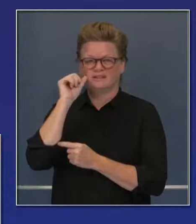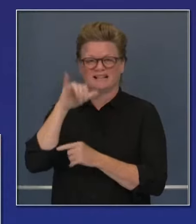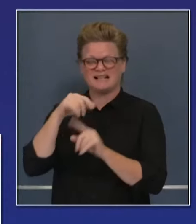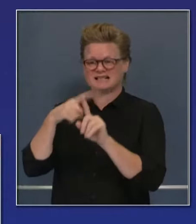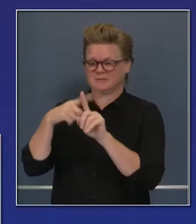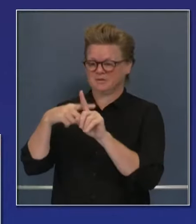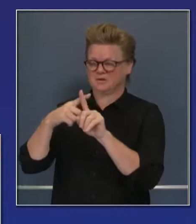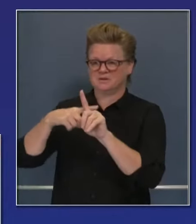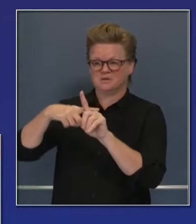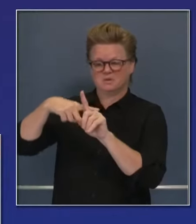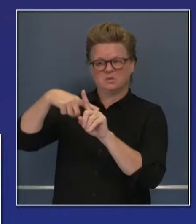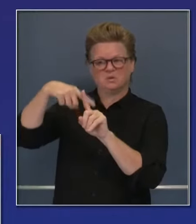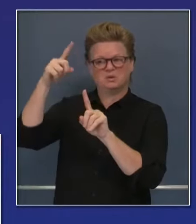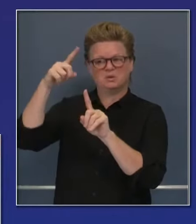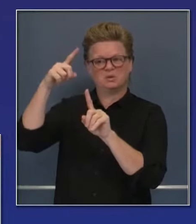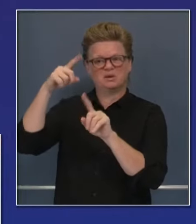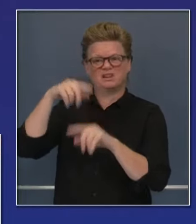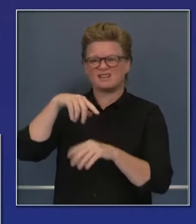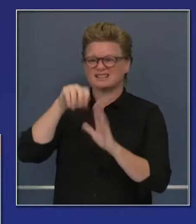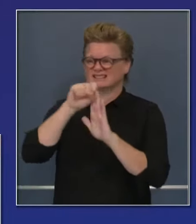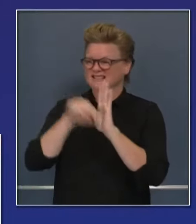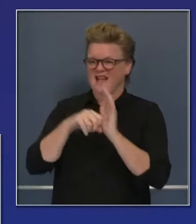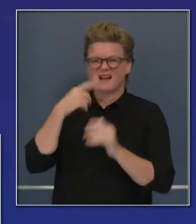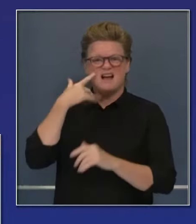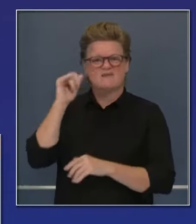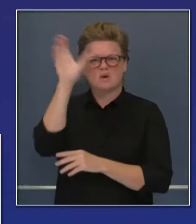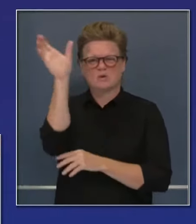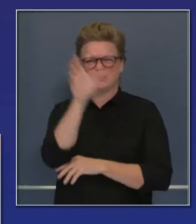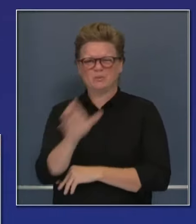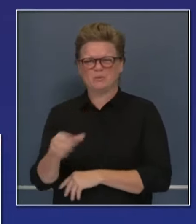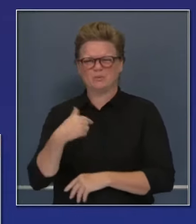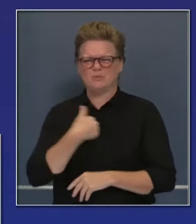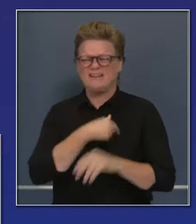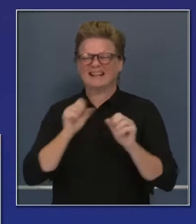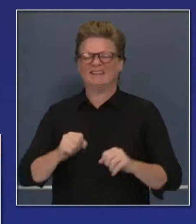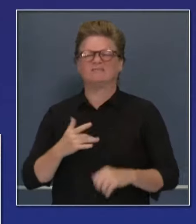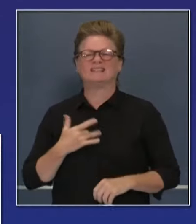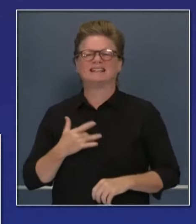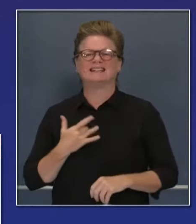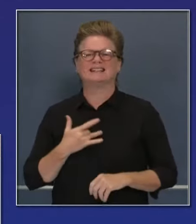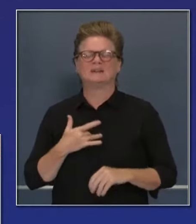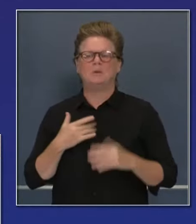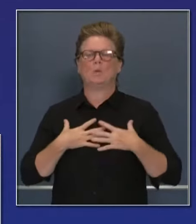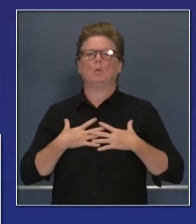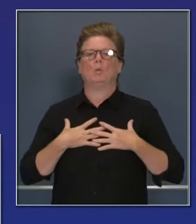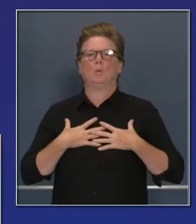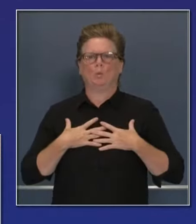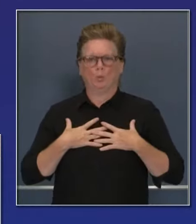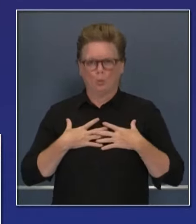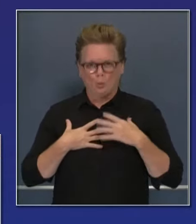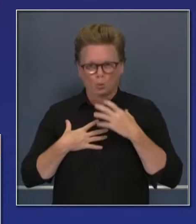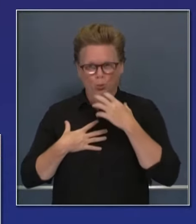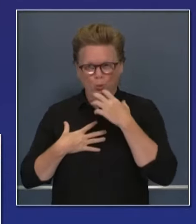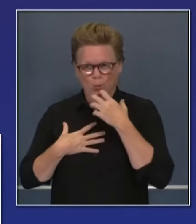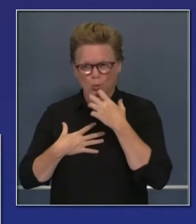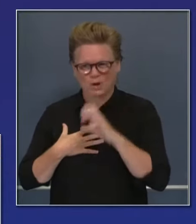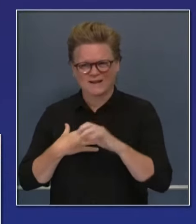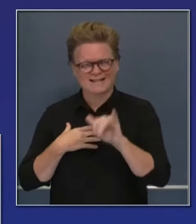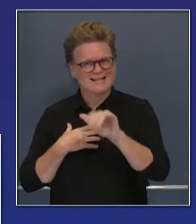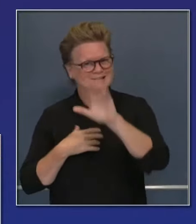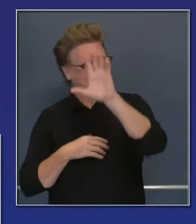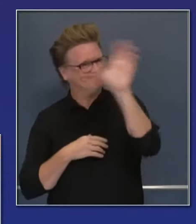all throughout the state of California, all throughout, once again, the west coast of the United States. And while things